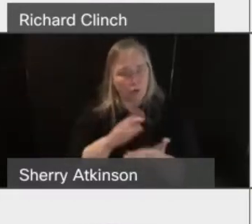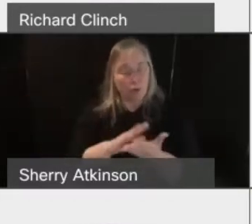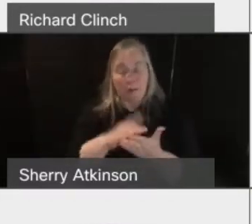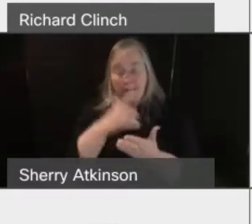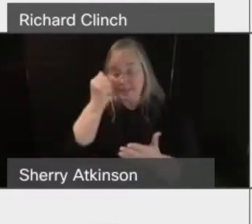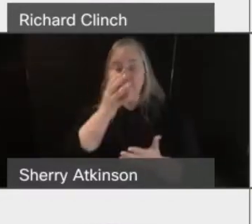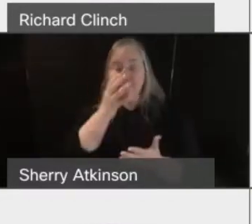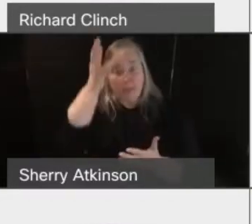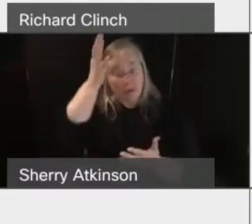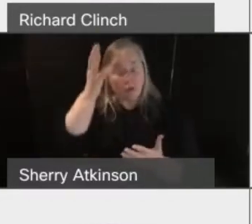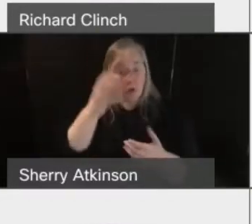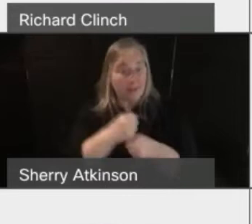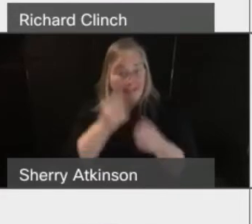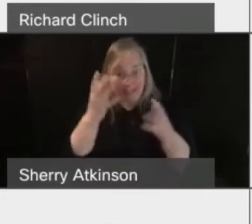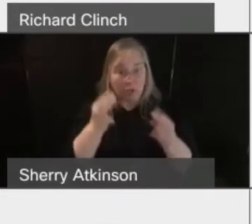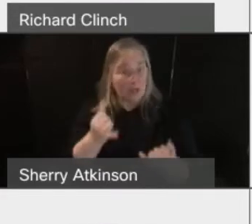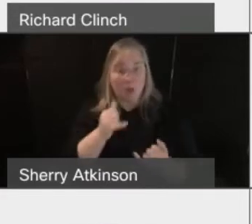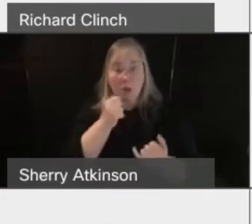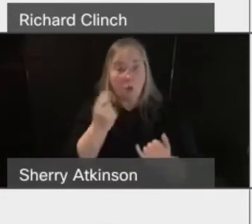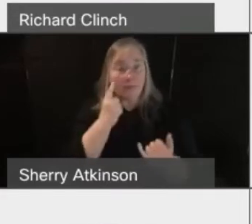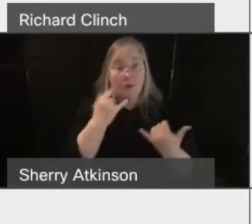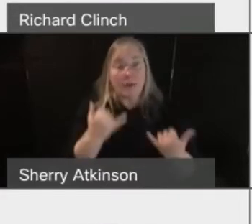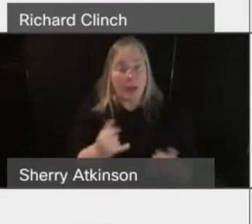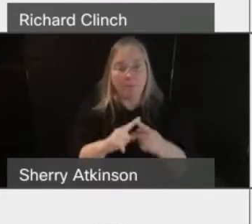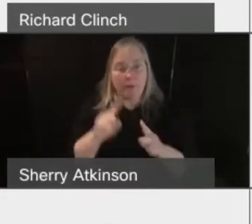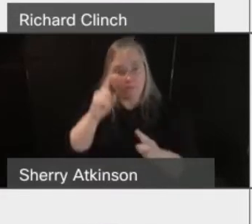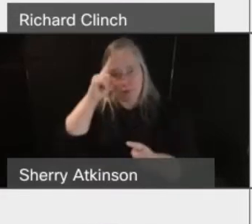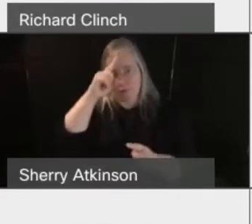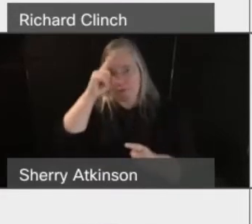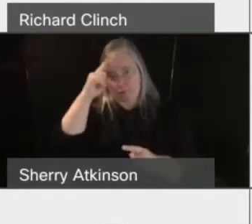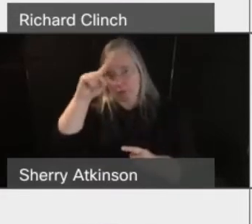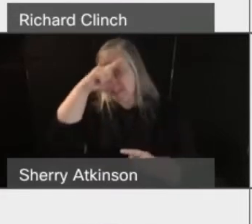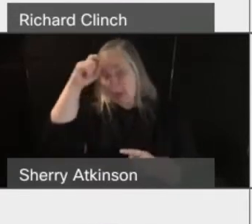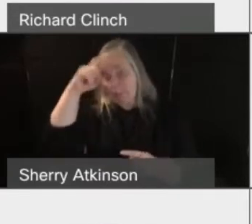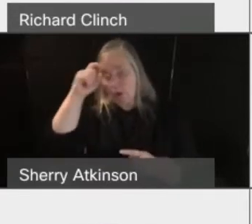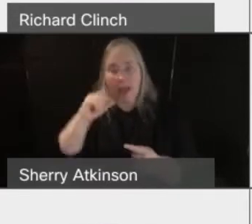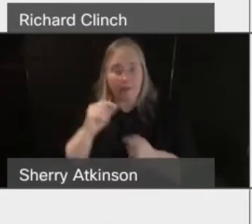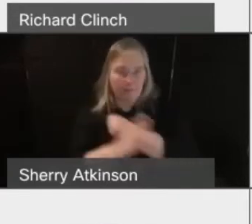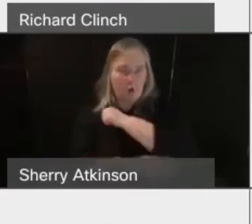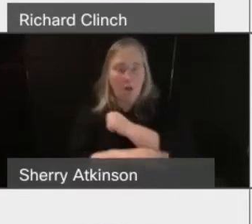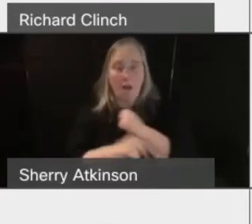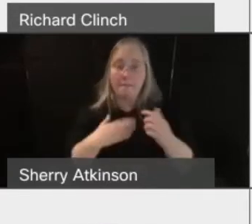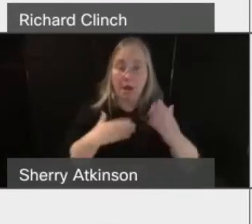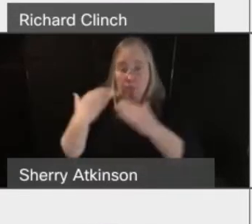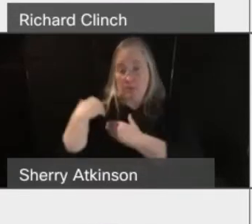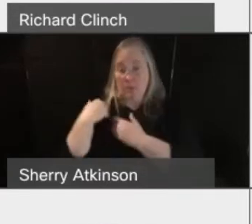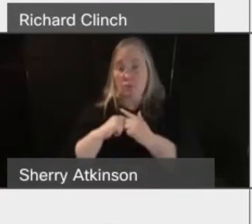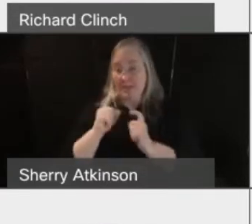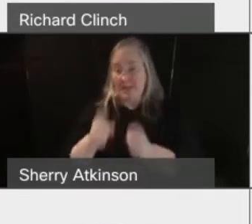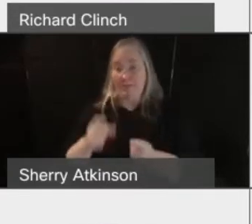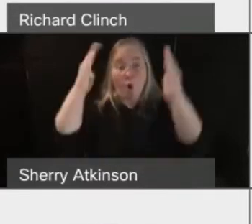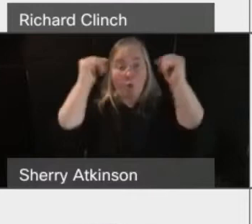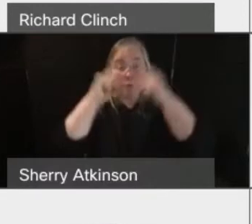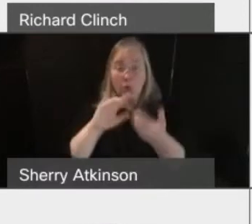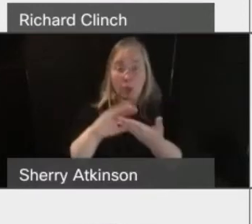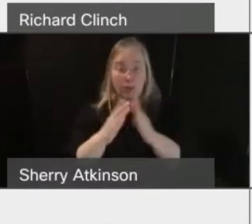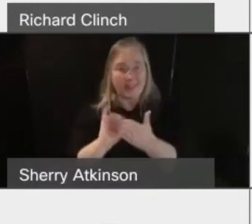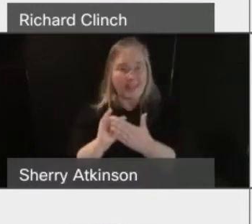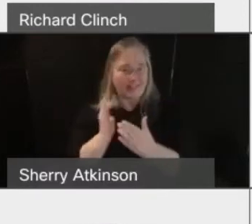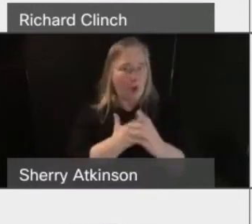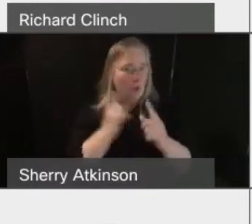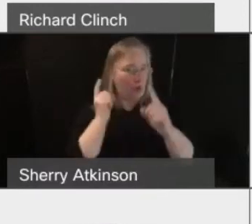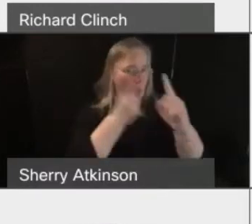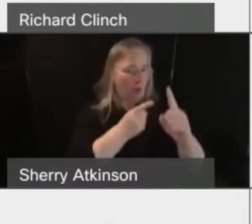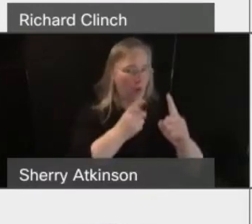the summer already, as well as for the fall. It is my responsibility to give hope to the community that that's what we are targeting for,